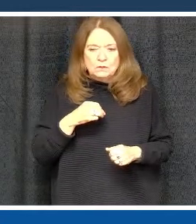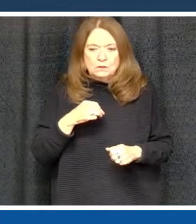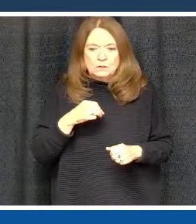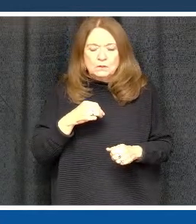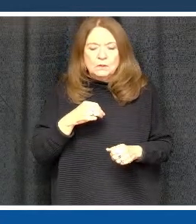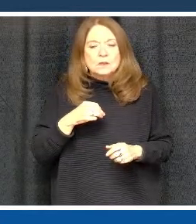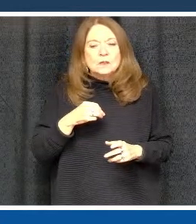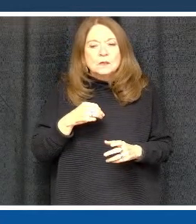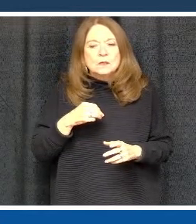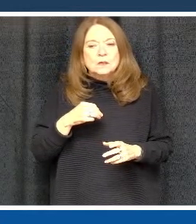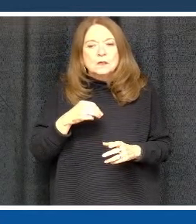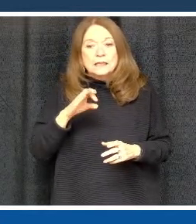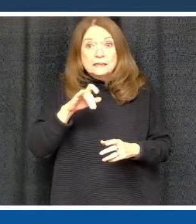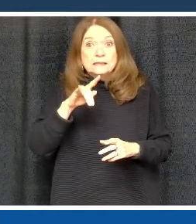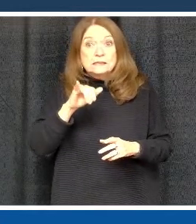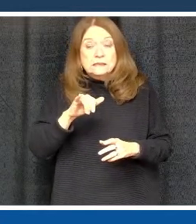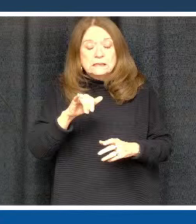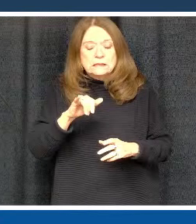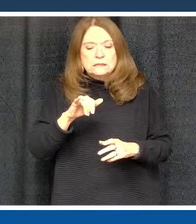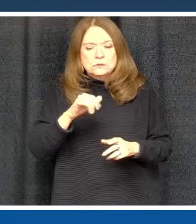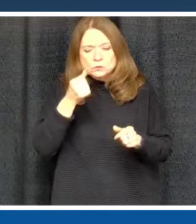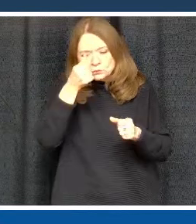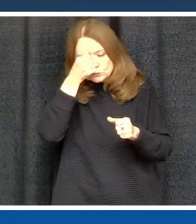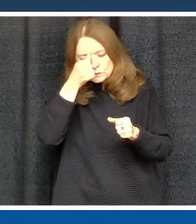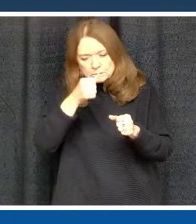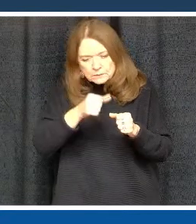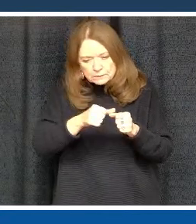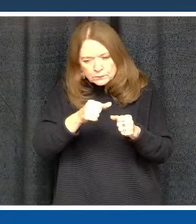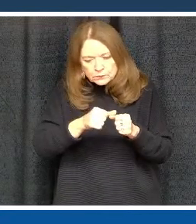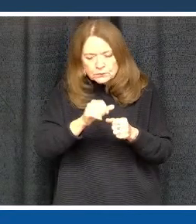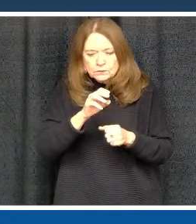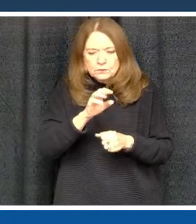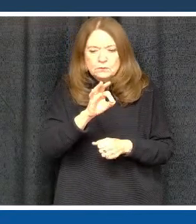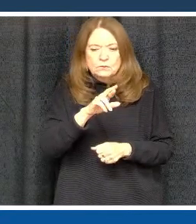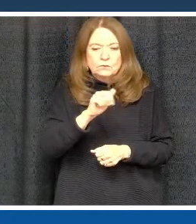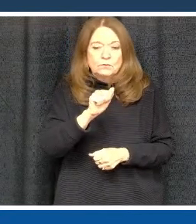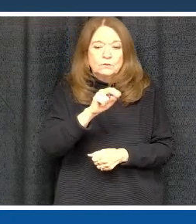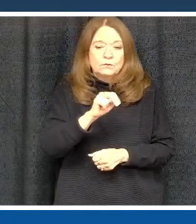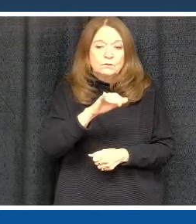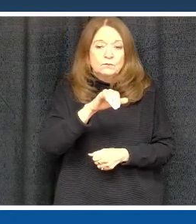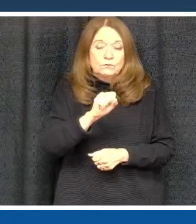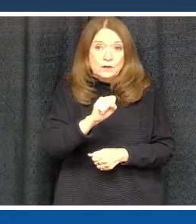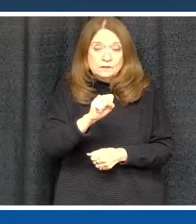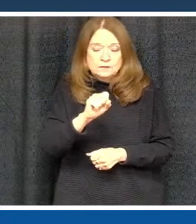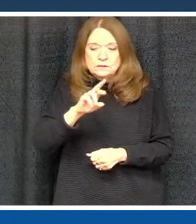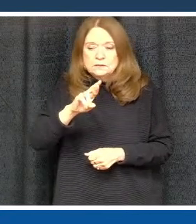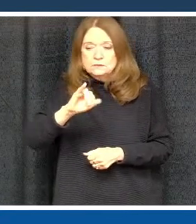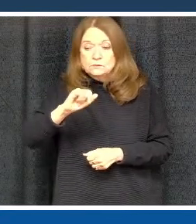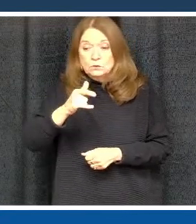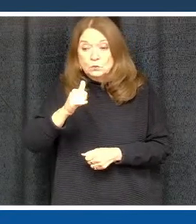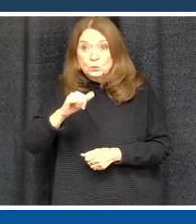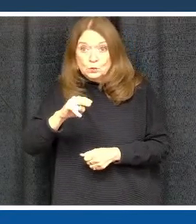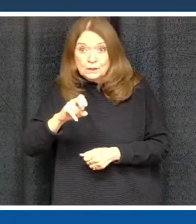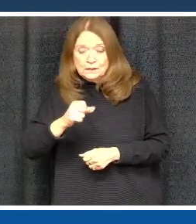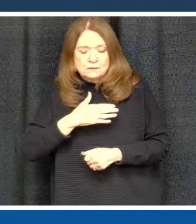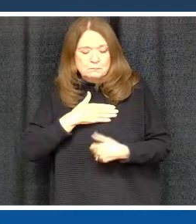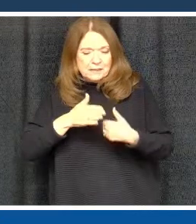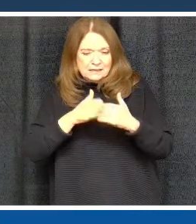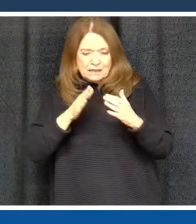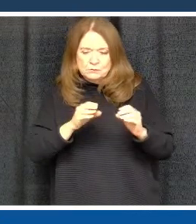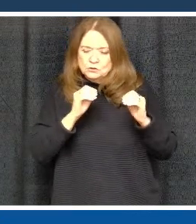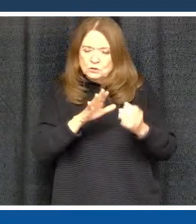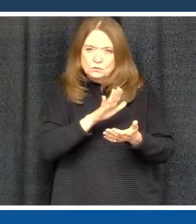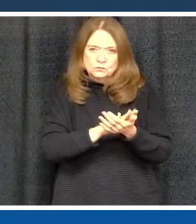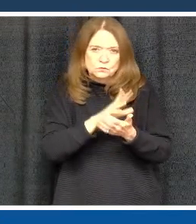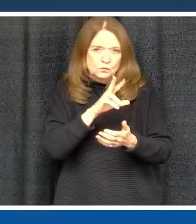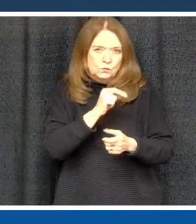keep in their thoughts and prayers Miss Frances Riggins, that was a neighbor of mine. She taught school for 30 years